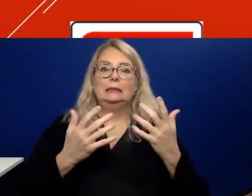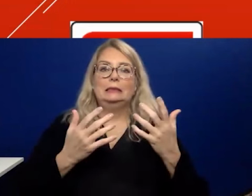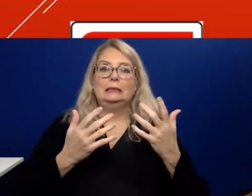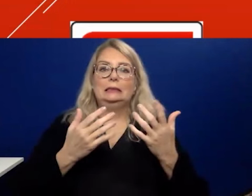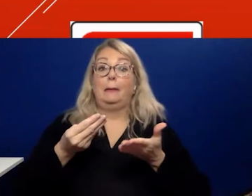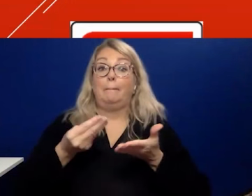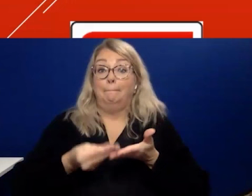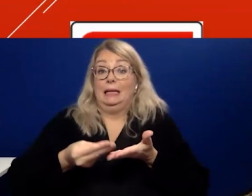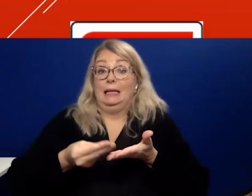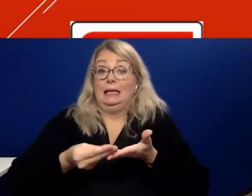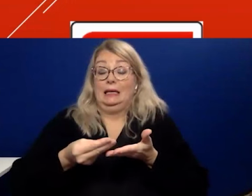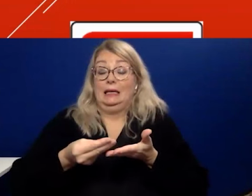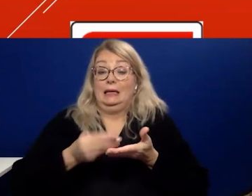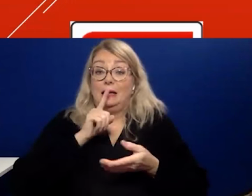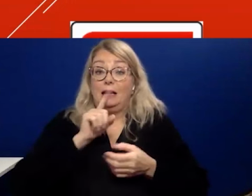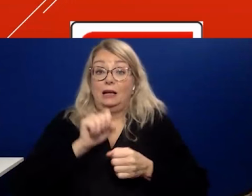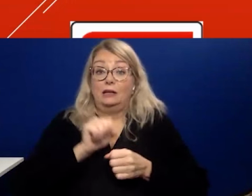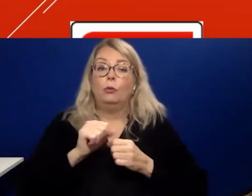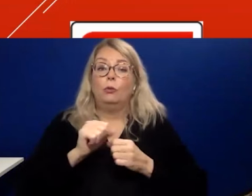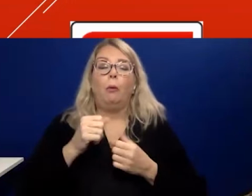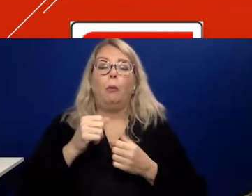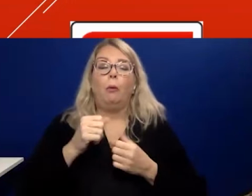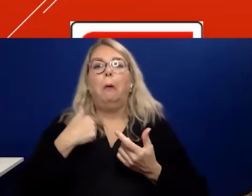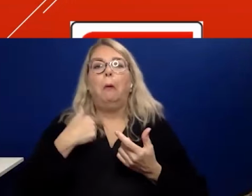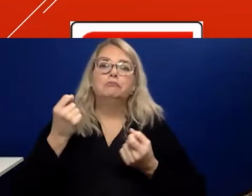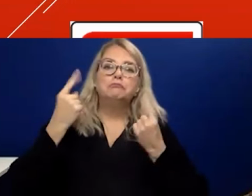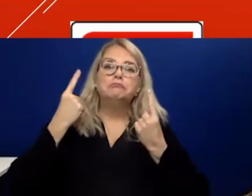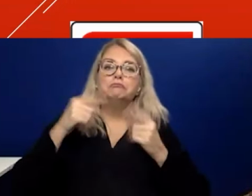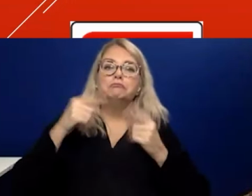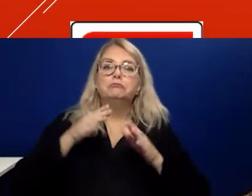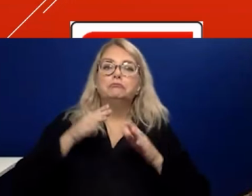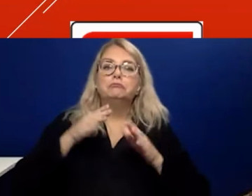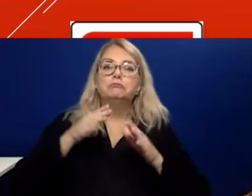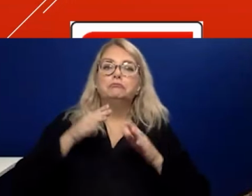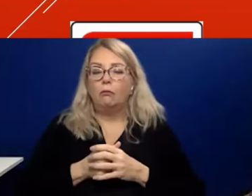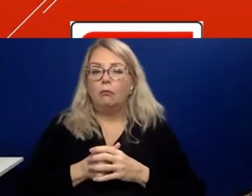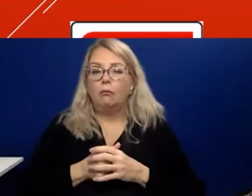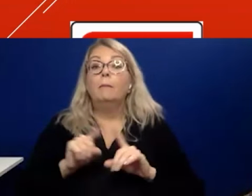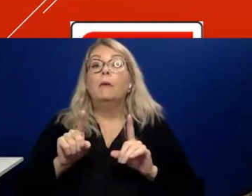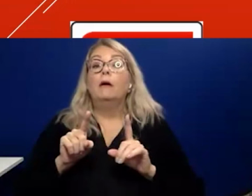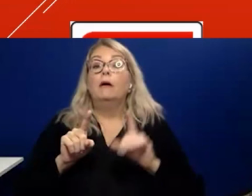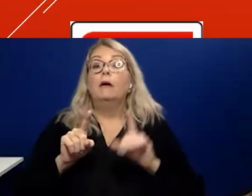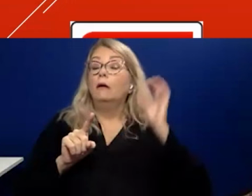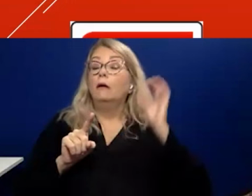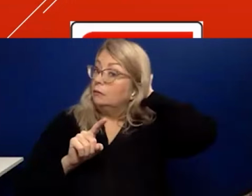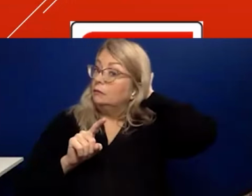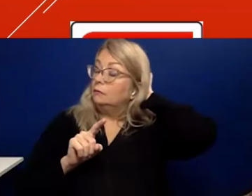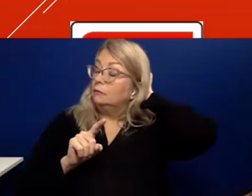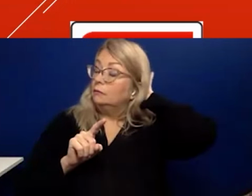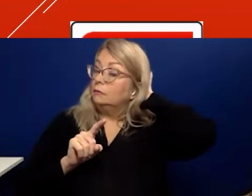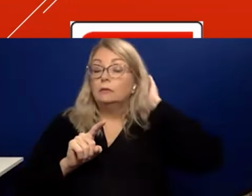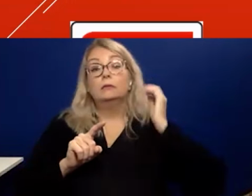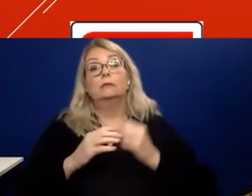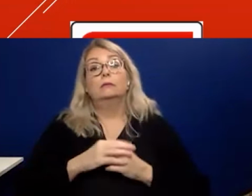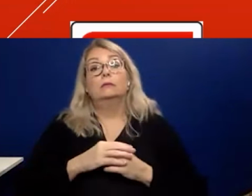right? You at least have an initial comprehension. When that young student,